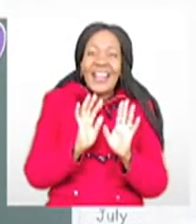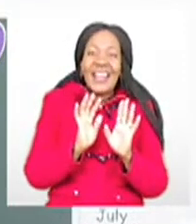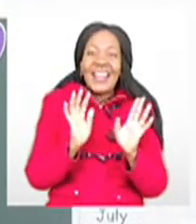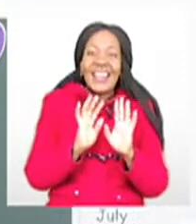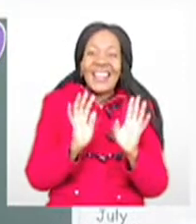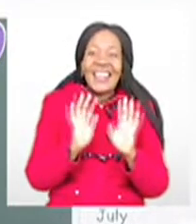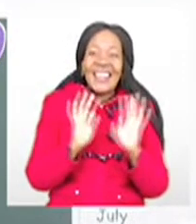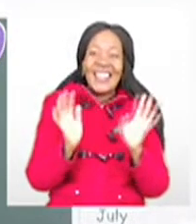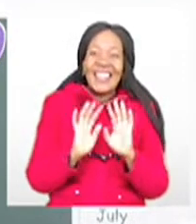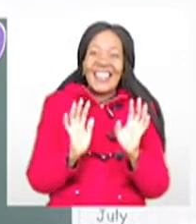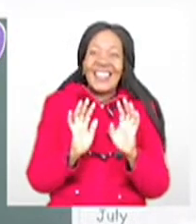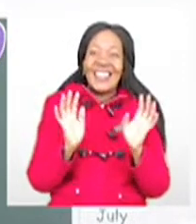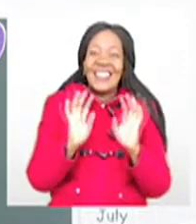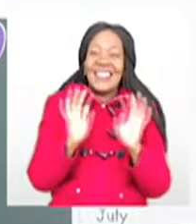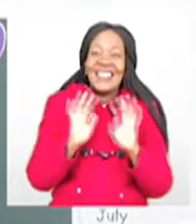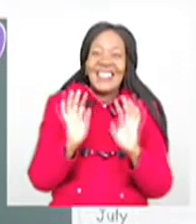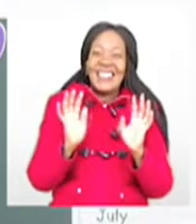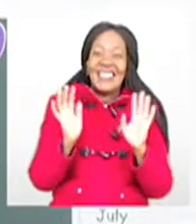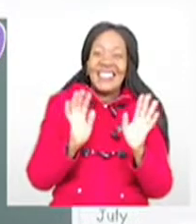Zoe.